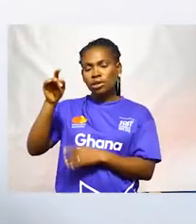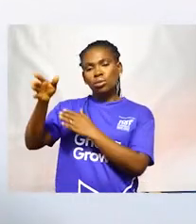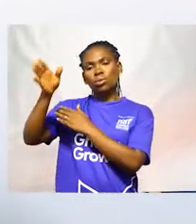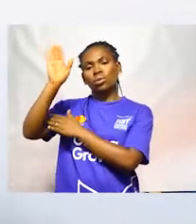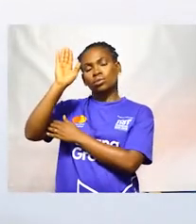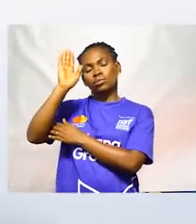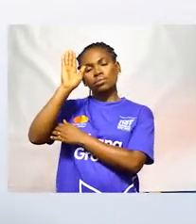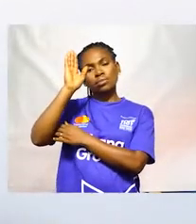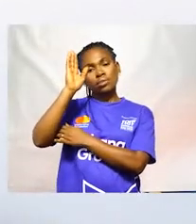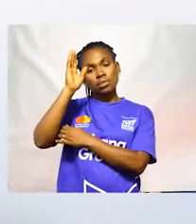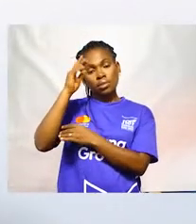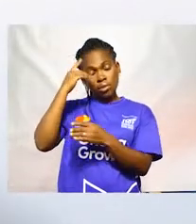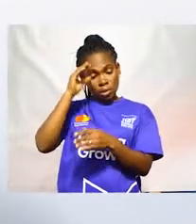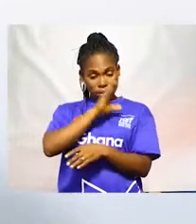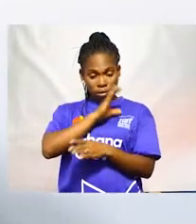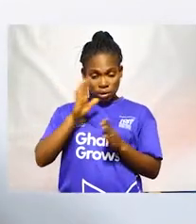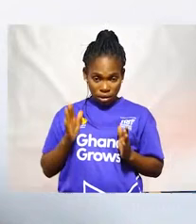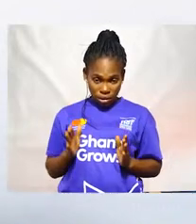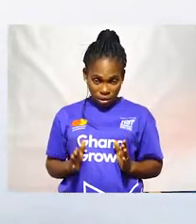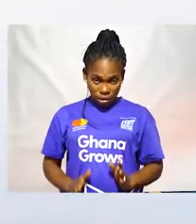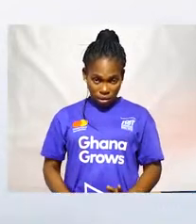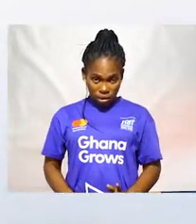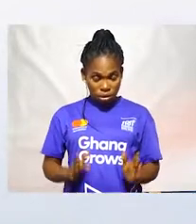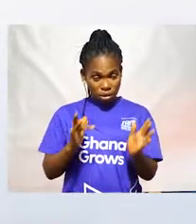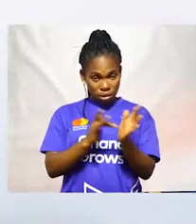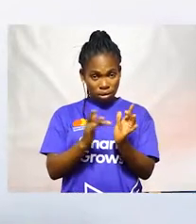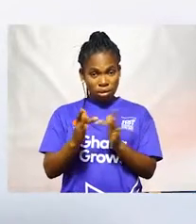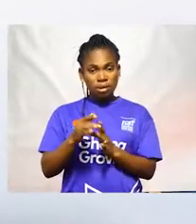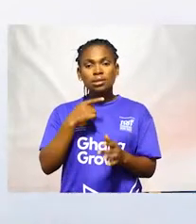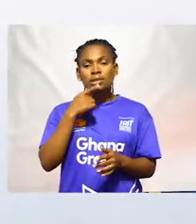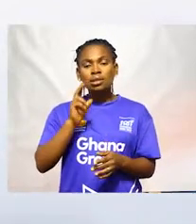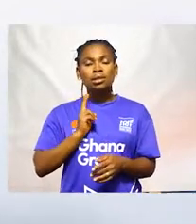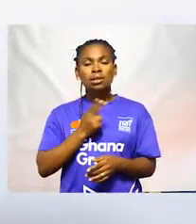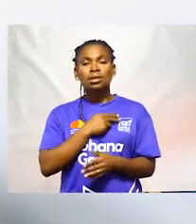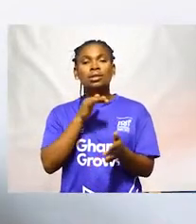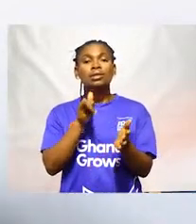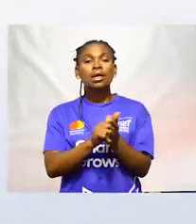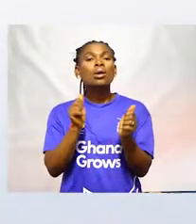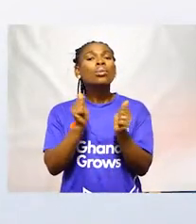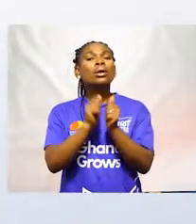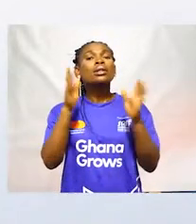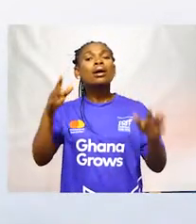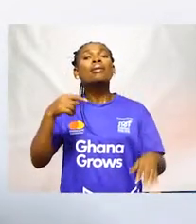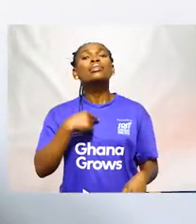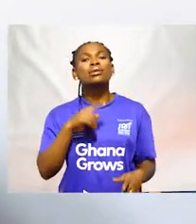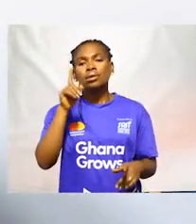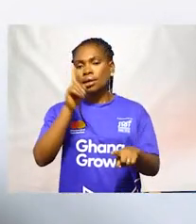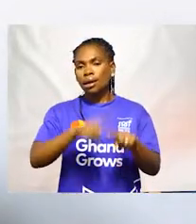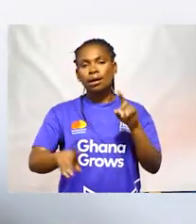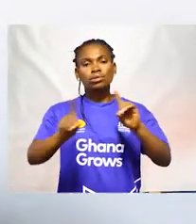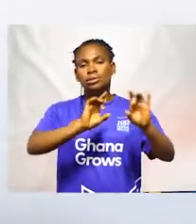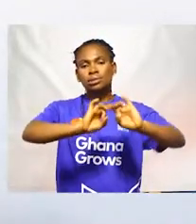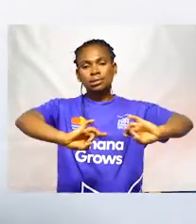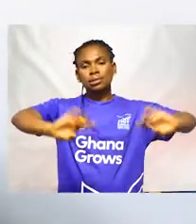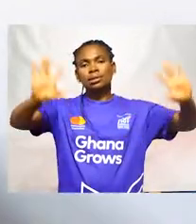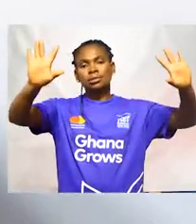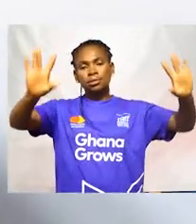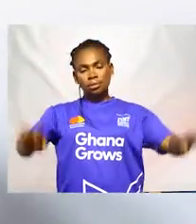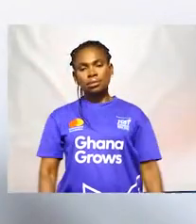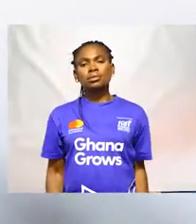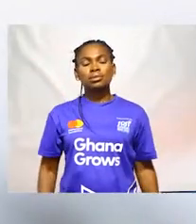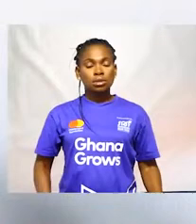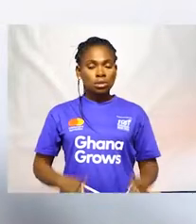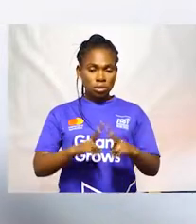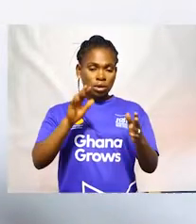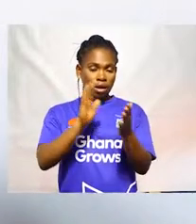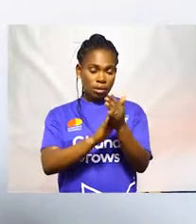Mm-hmm. Because as Christians, Jesus tells us that without me, you can do nothing. So for us as